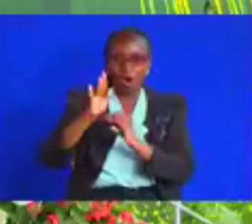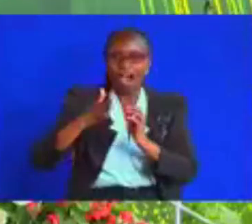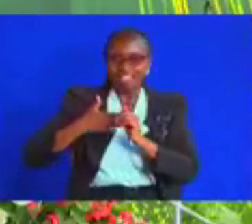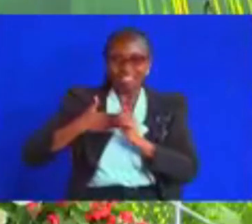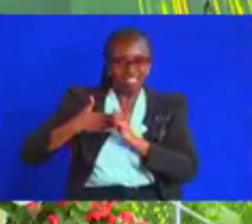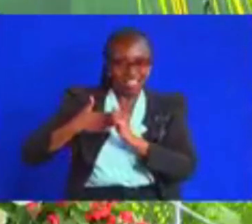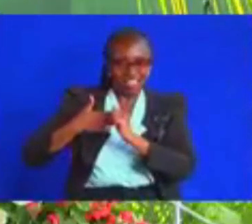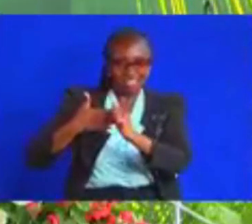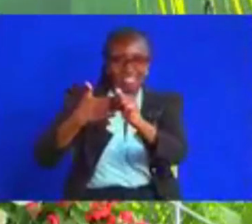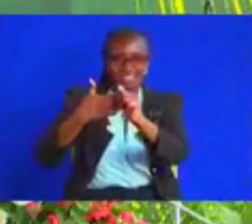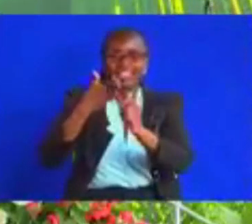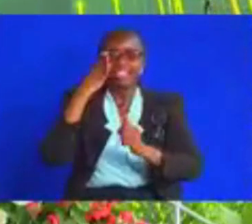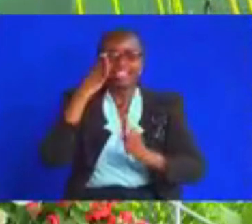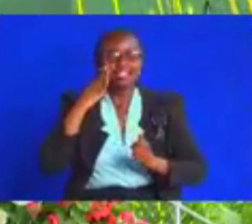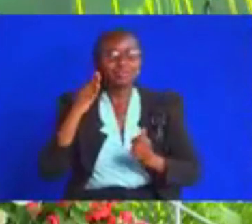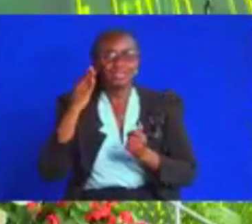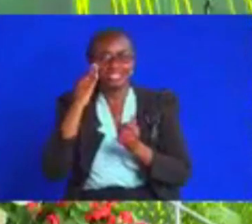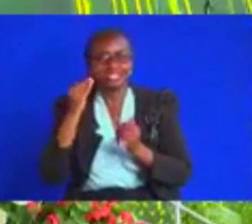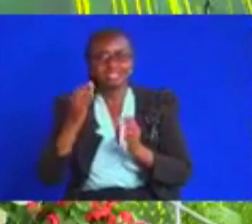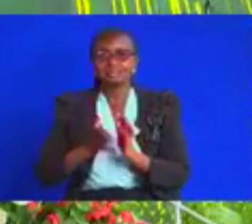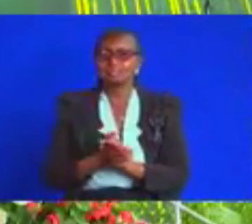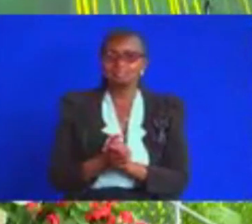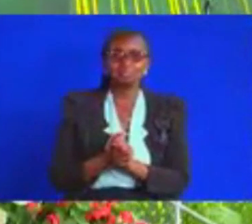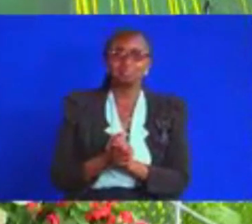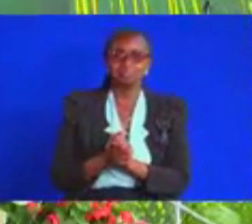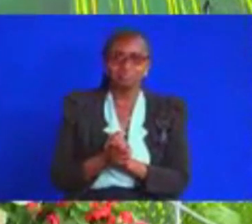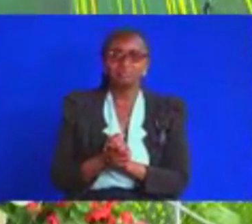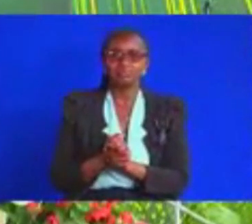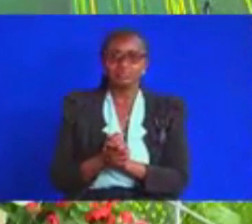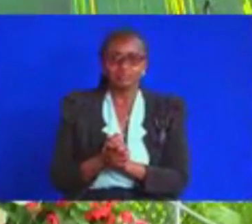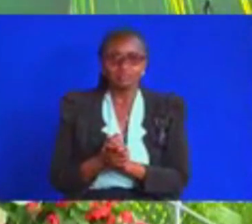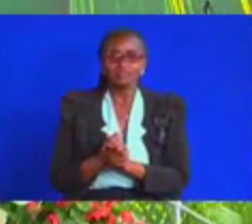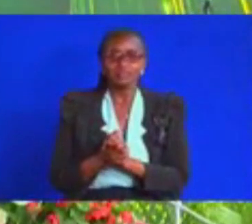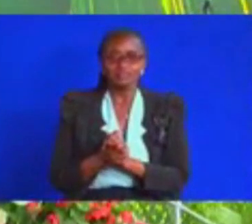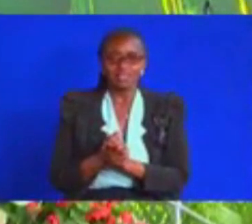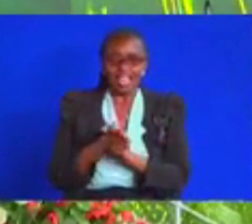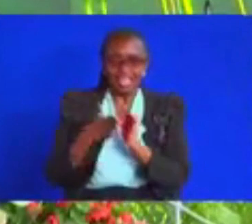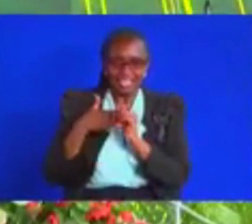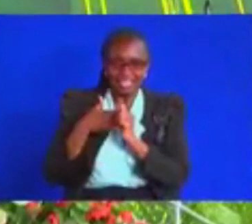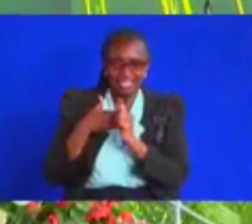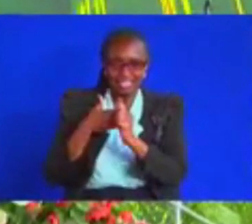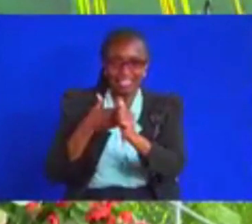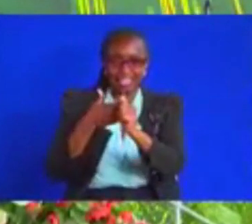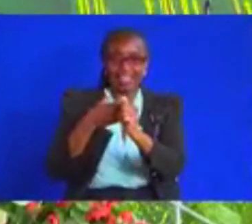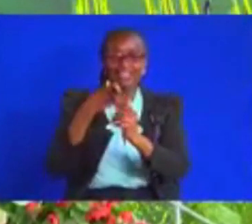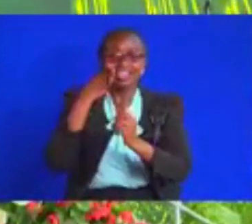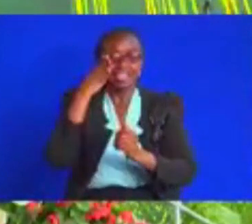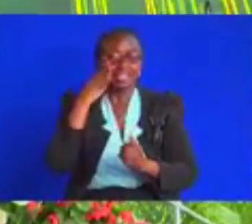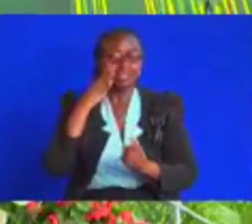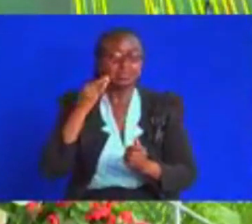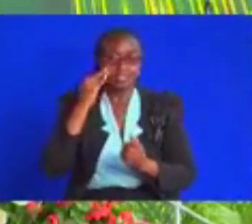guided experiences. I think I didn't add that. Guided experiences.